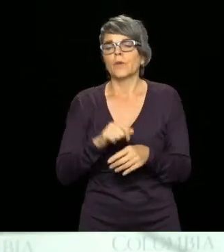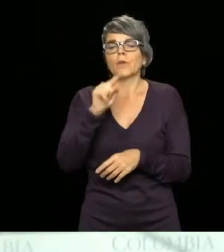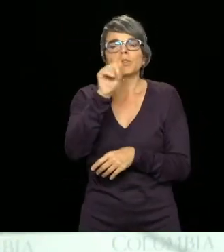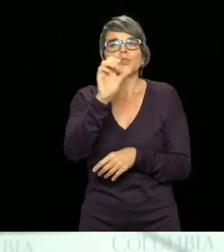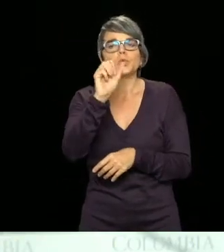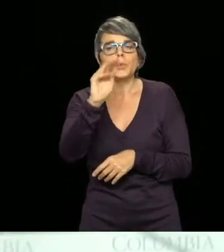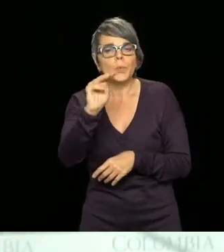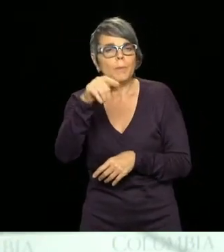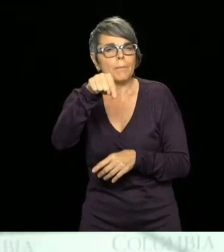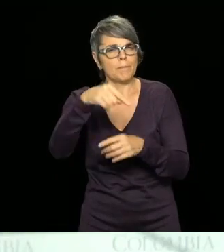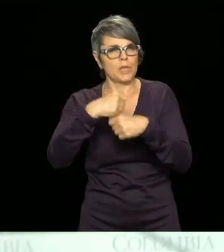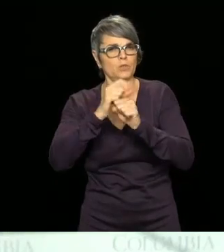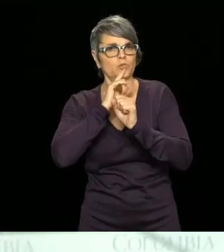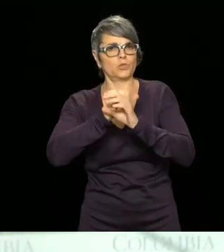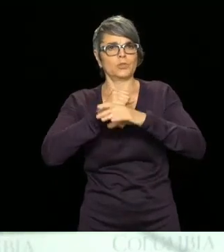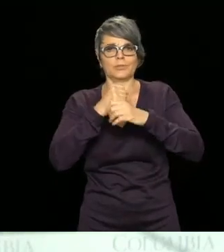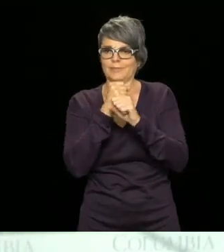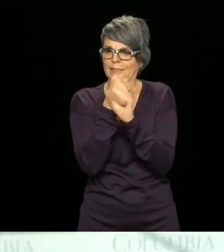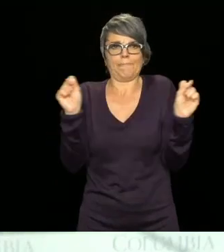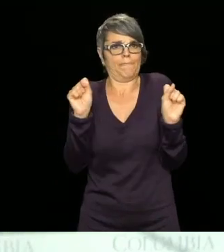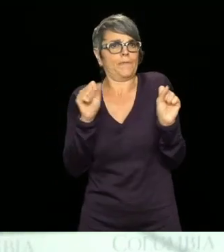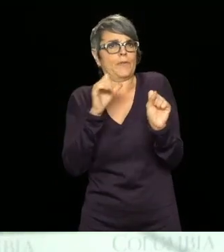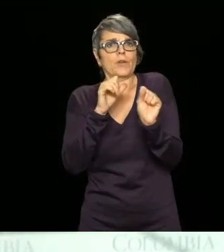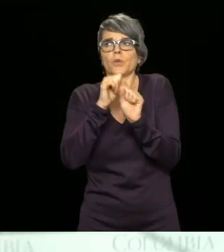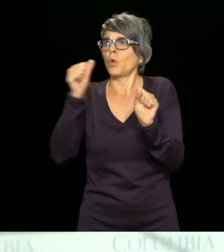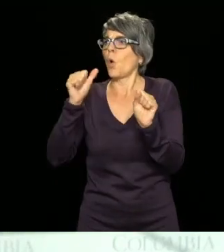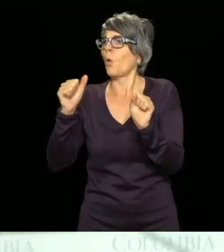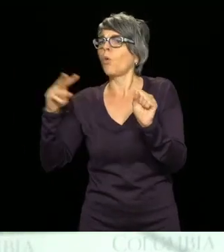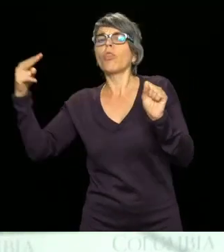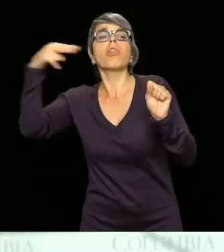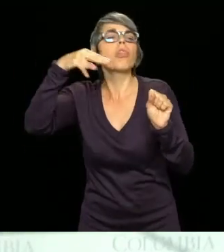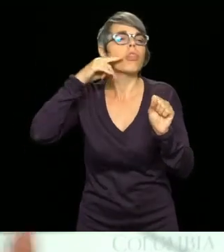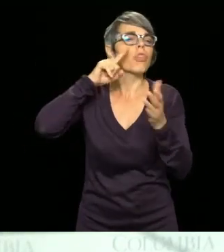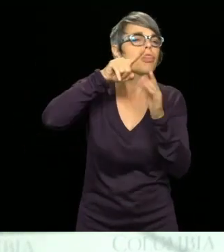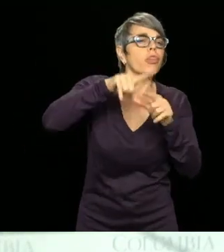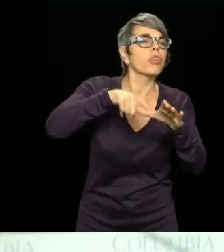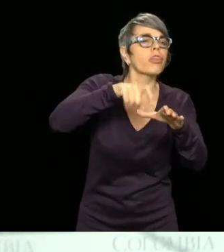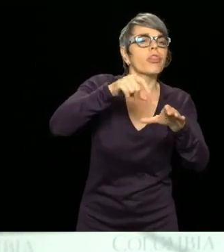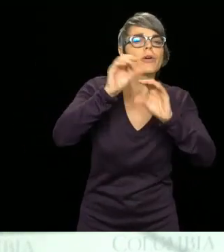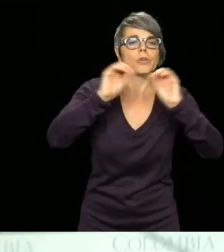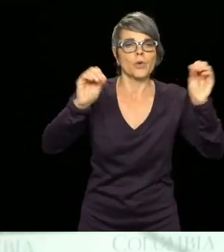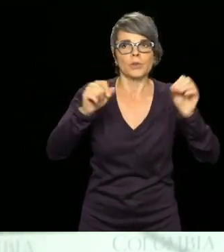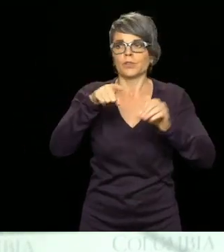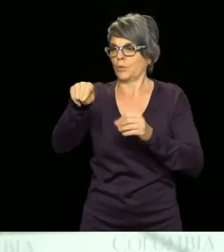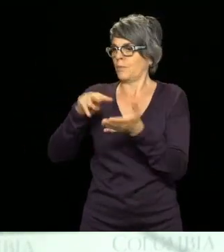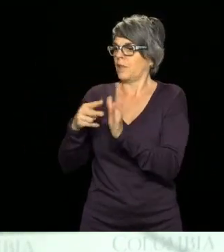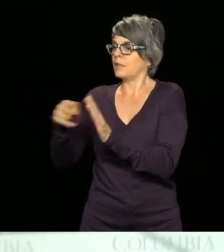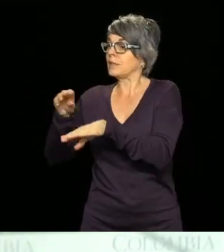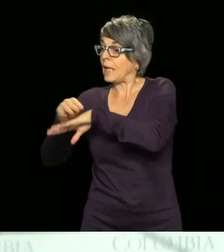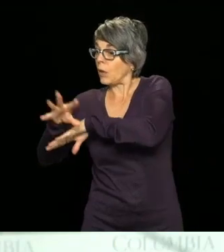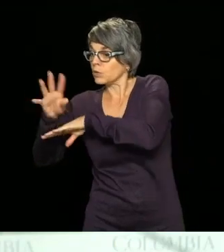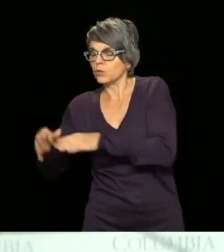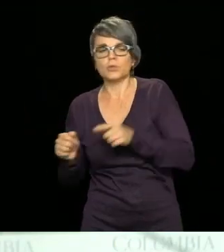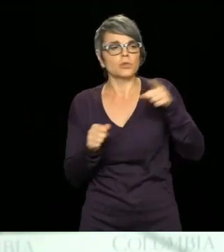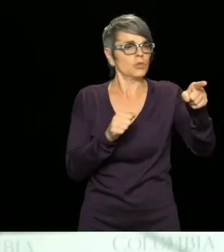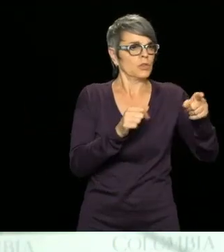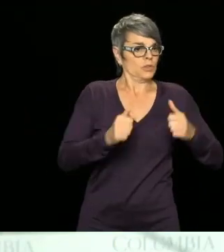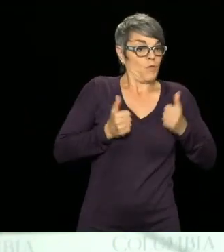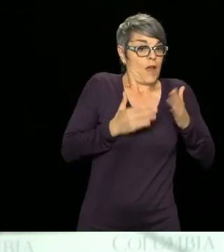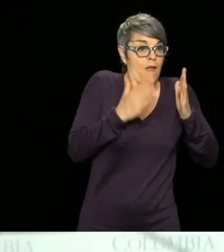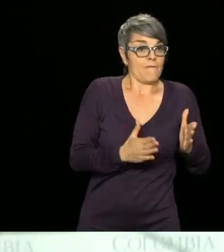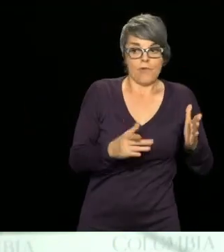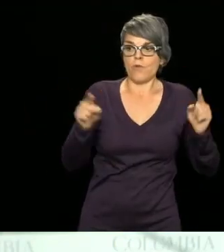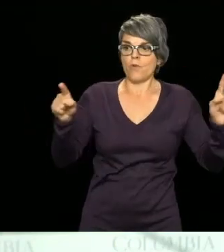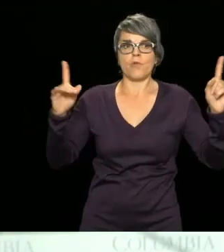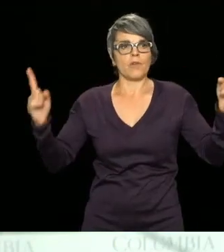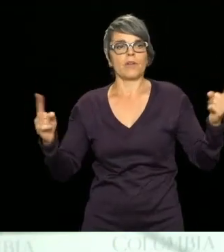a live chat can go on between survivors and their counselors. So these are pre-existing survivors that were in the